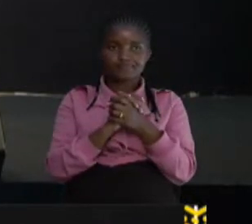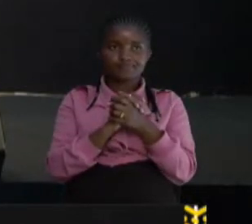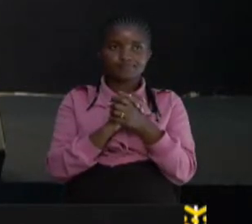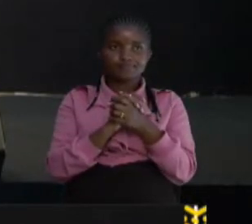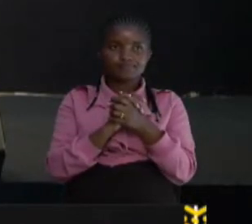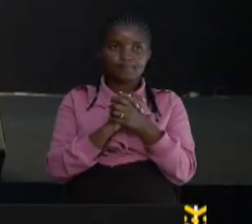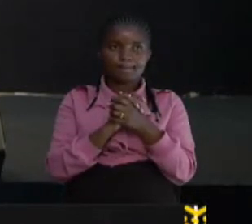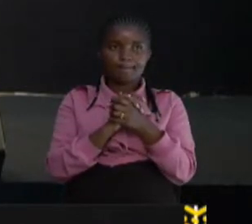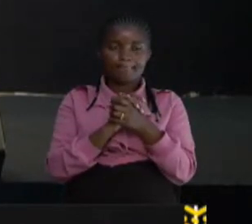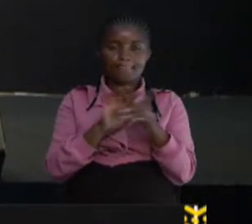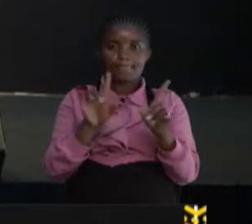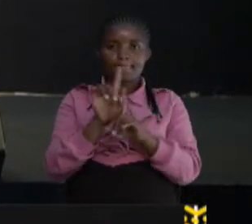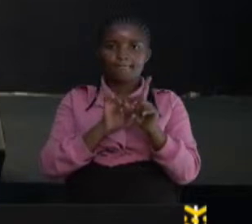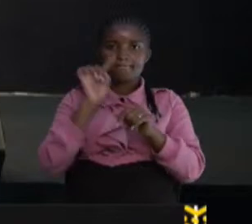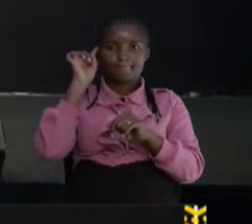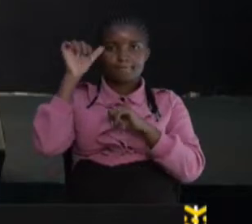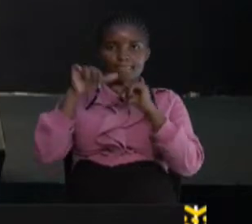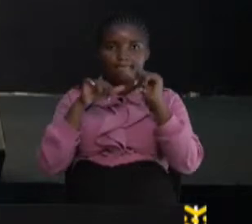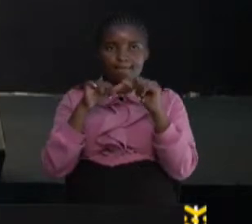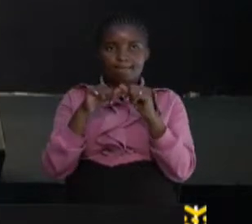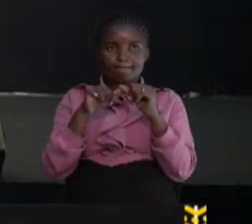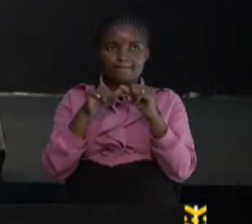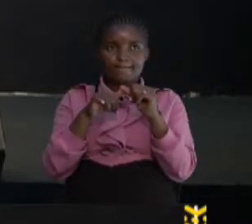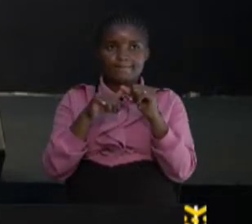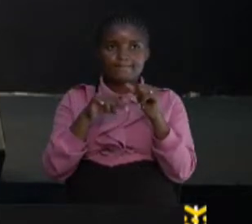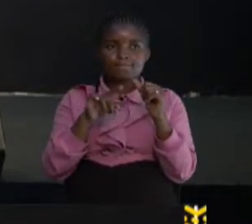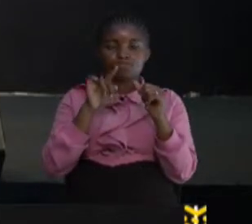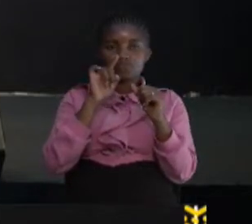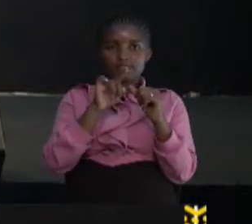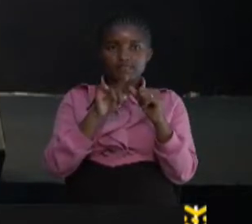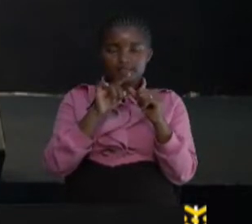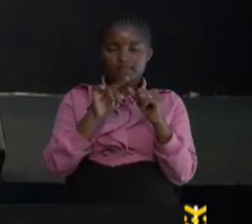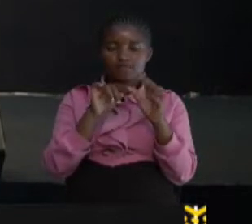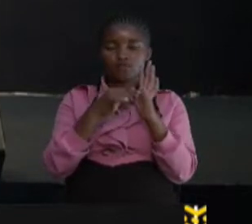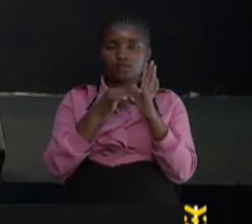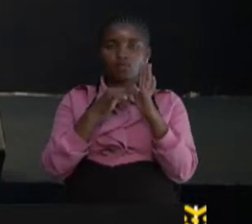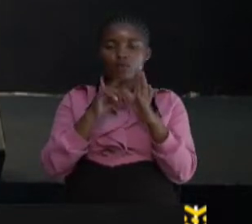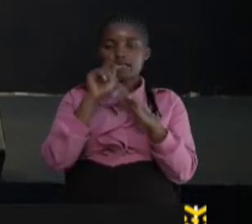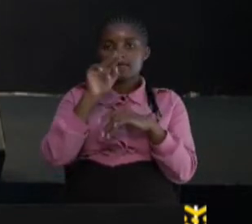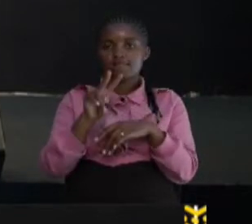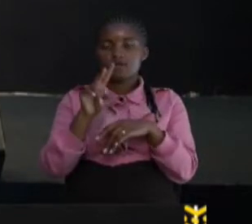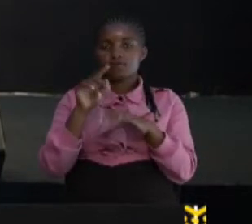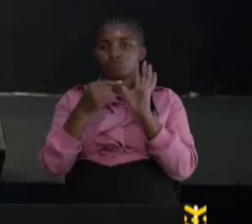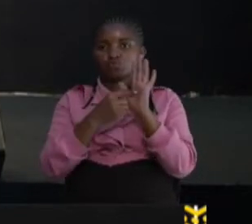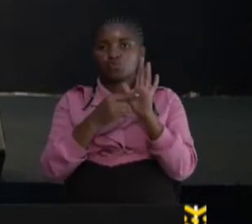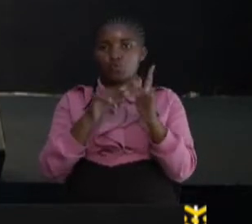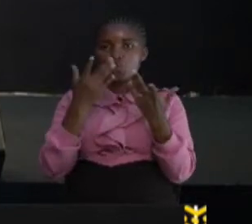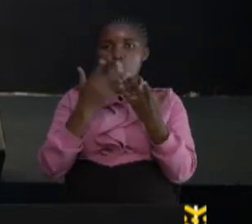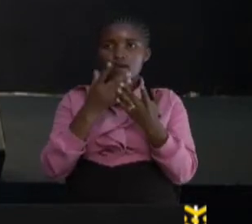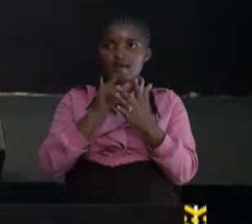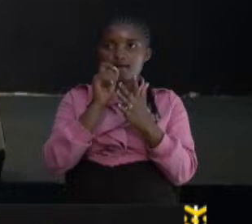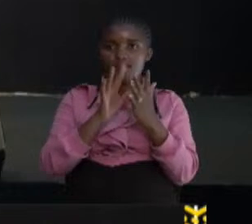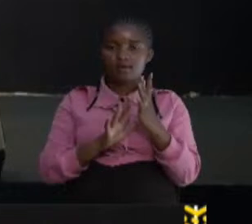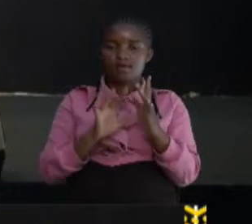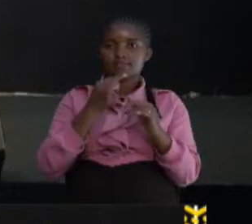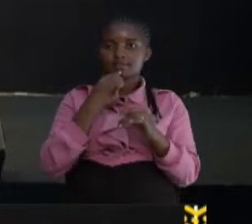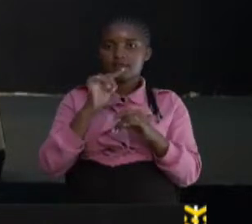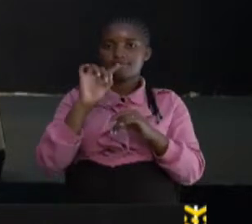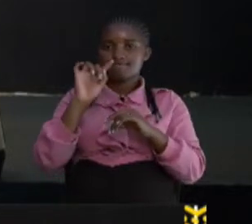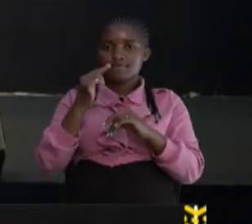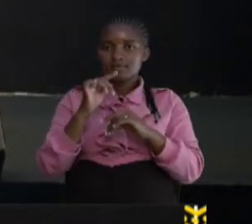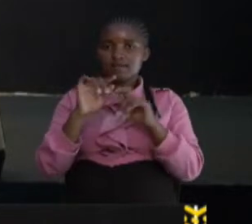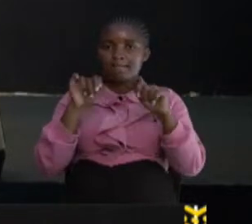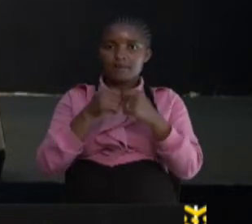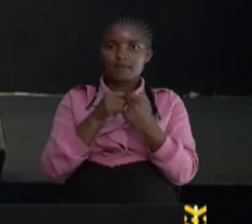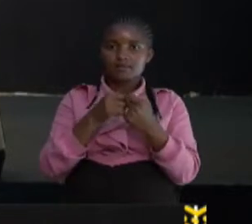content. Think of it like a teaser or a cold open in a crime TV show. The writer shows you just enough before the first commercial break to get